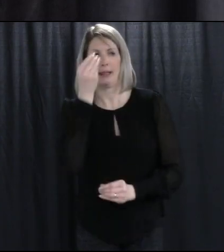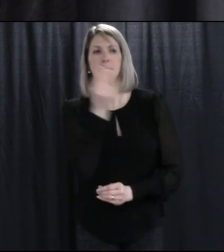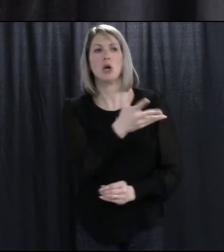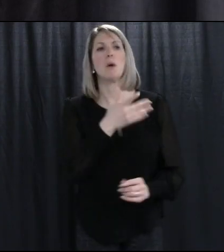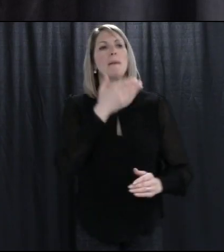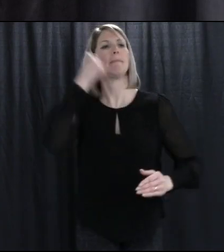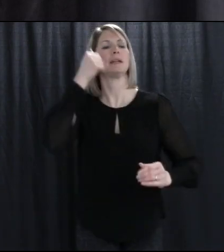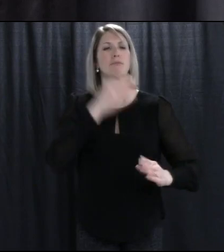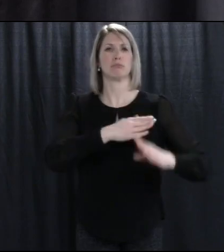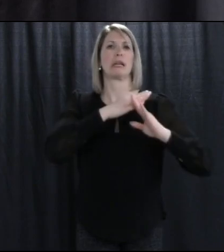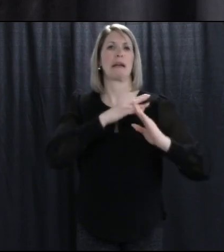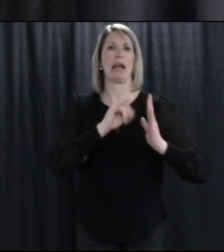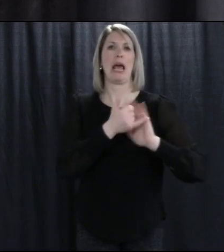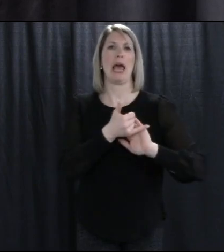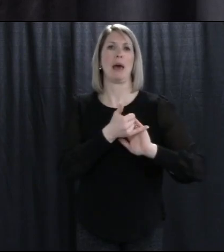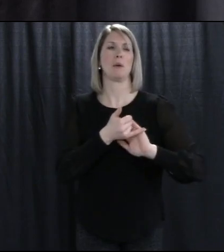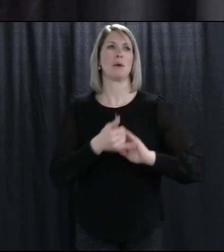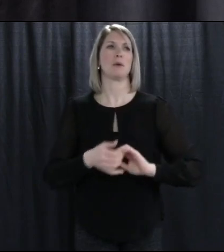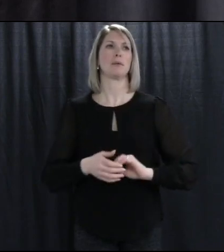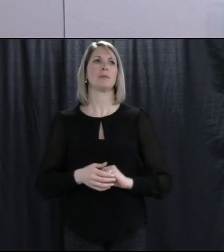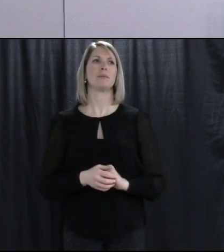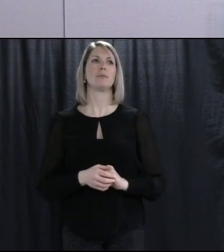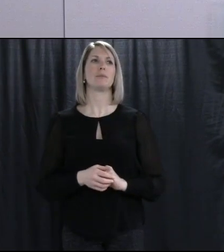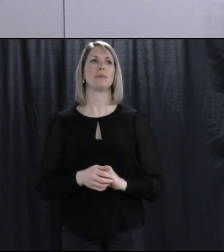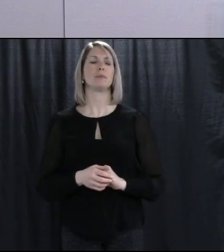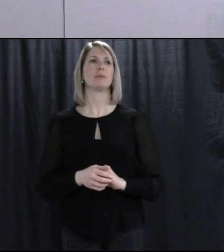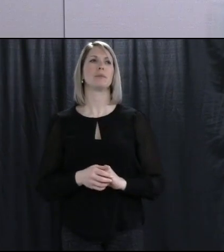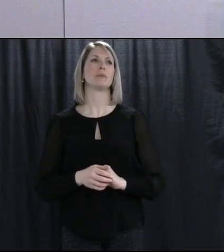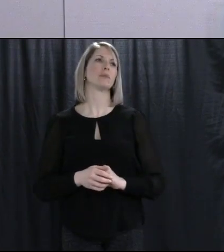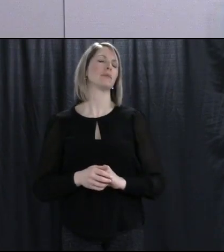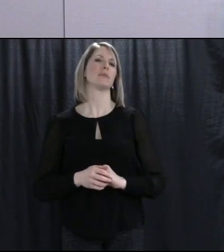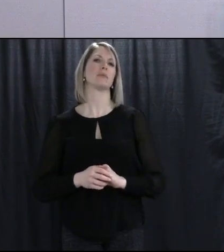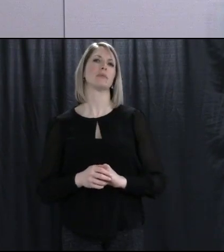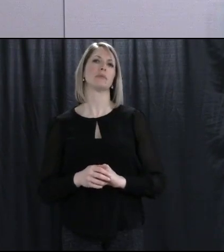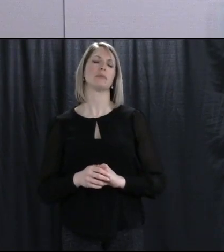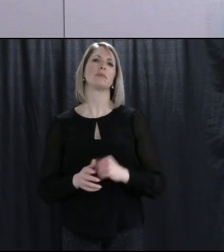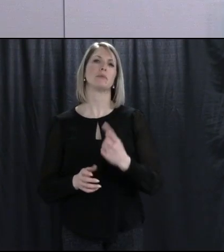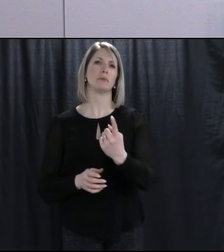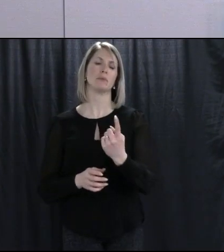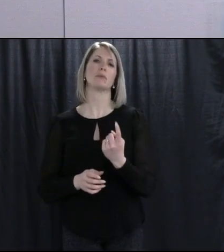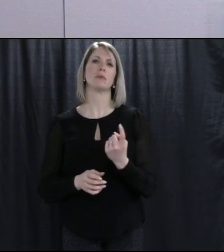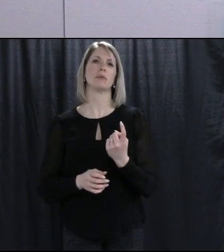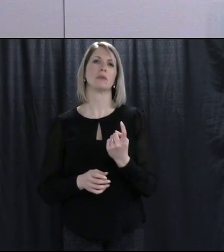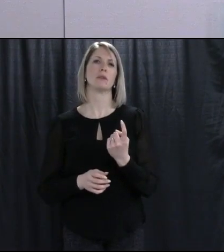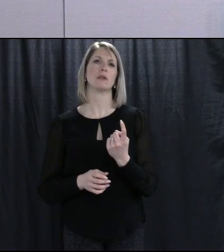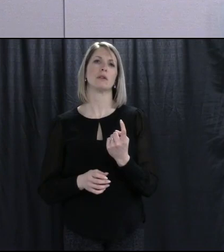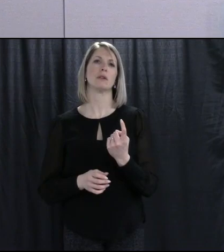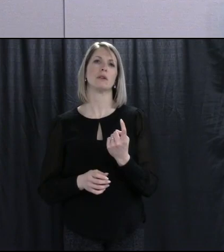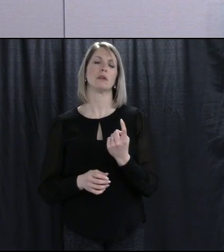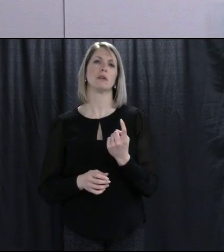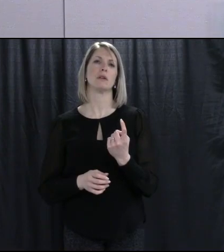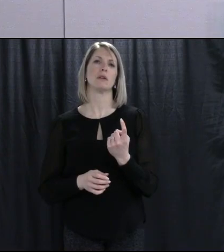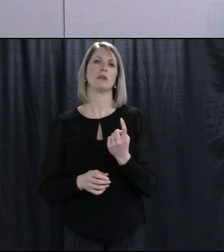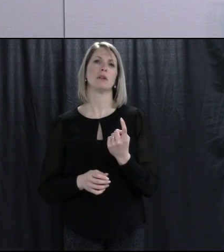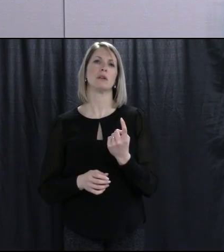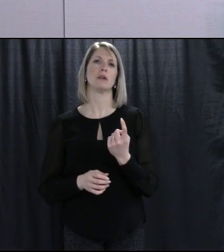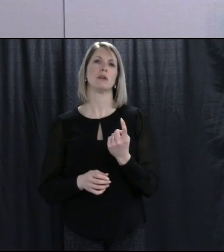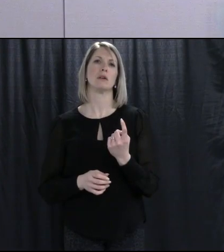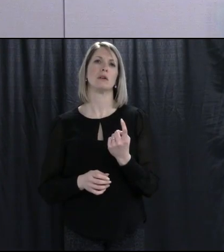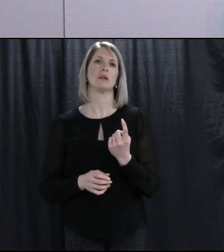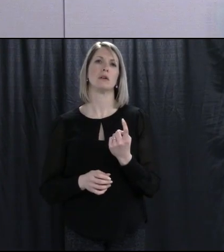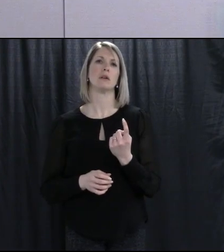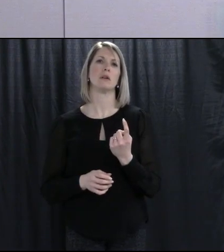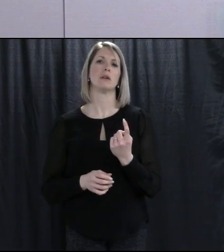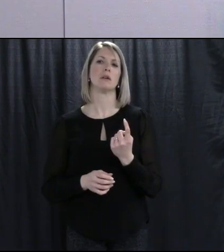today. And I realize that it's all done electronically now, but is there any